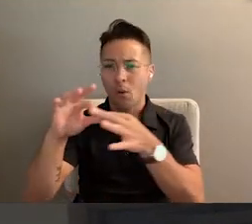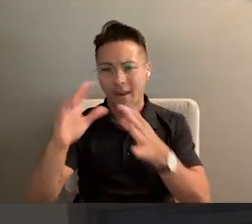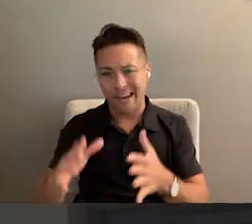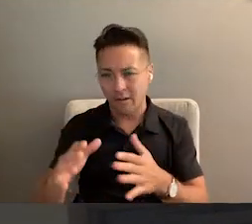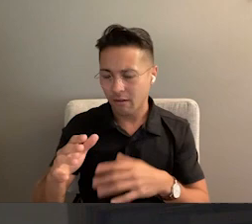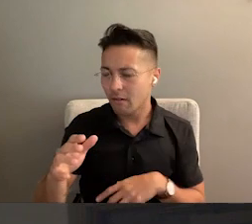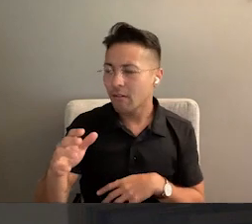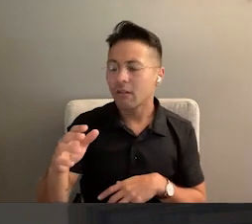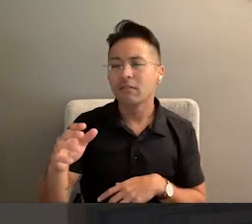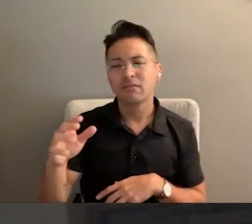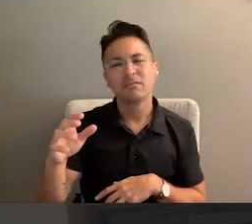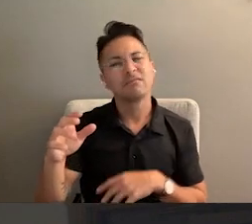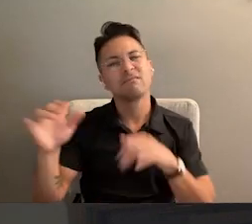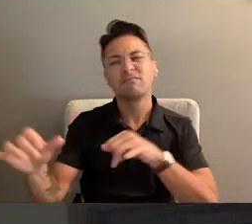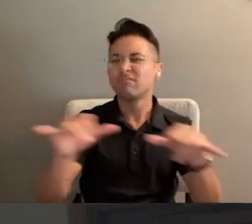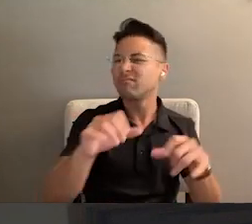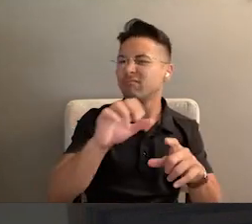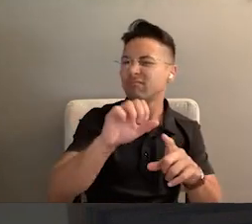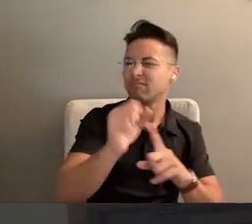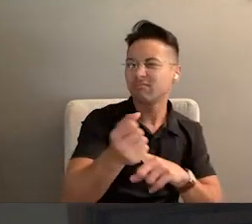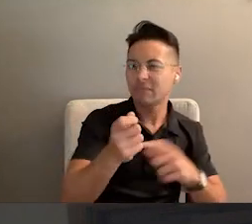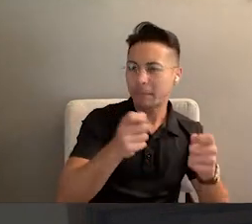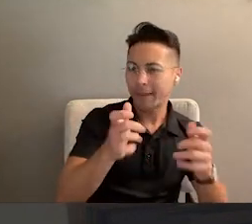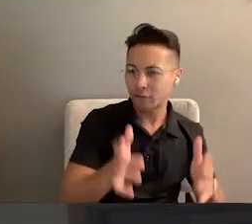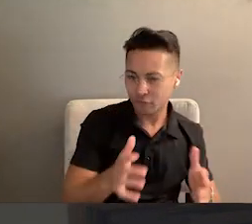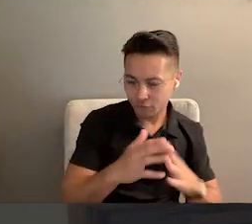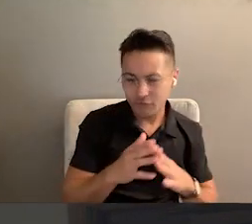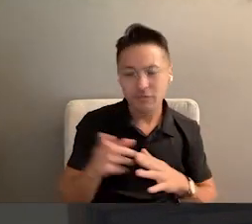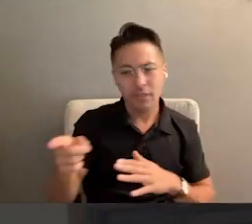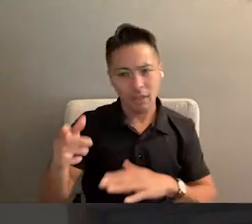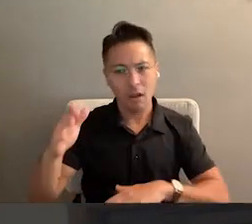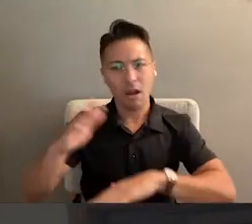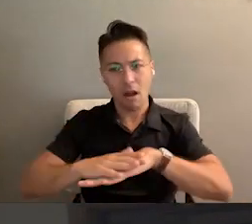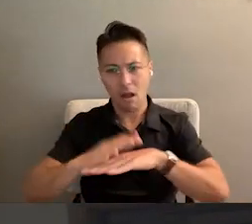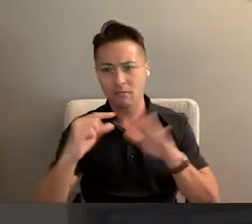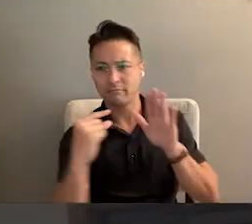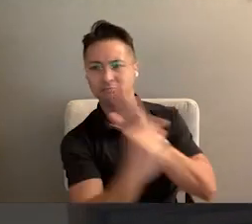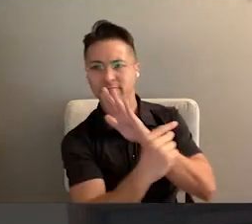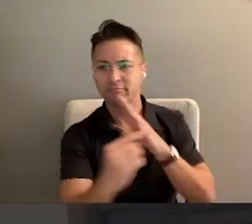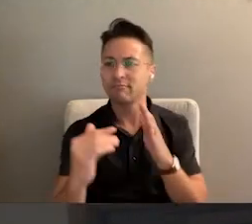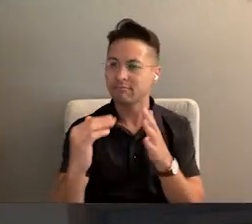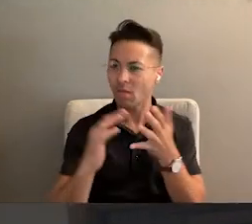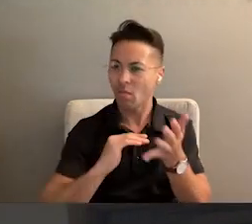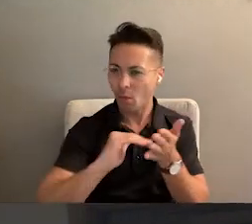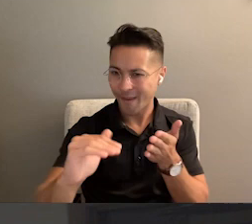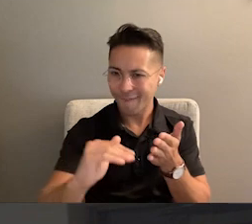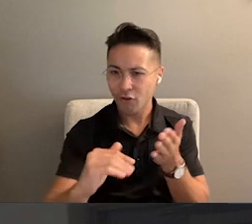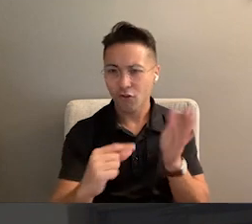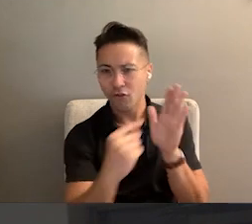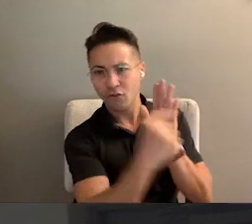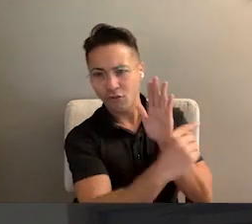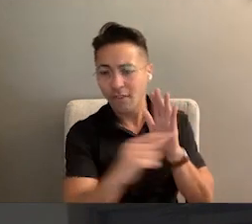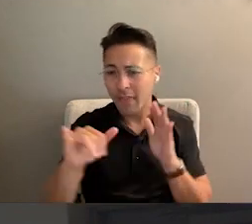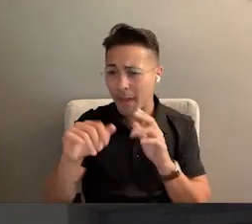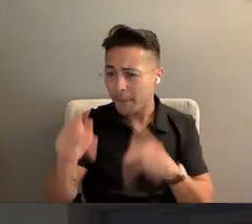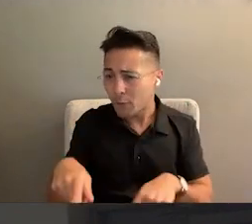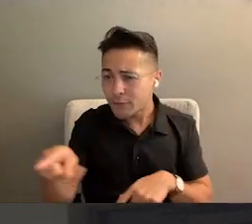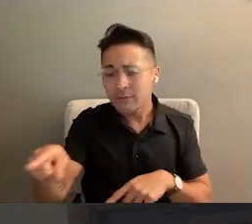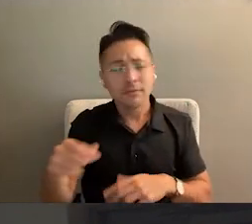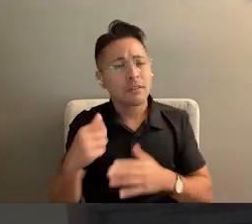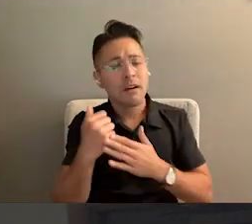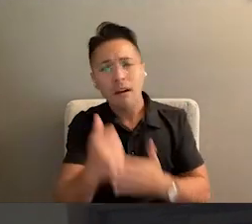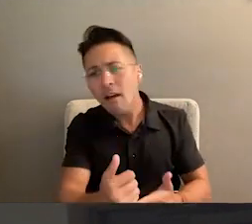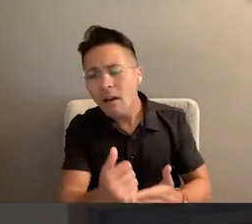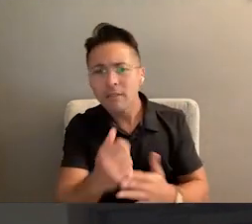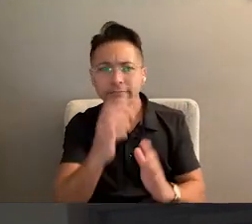Sorry, waiver support coordinator. So your waiver support coordinator is like a case manager, right? They're the ones on the main waiver.